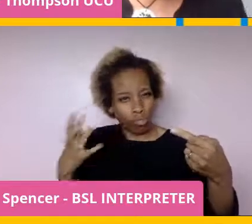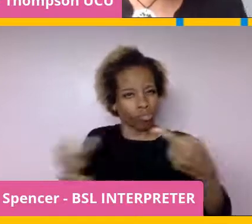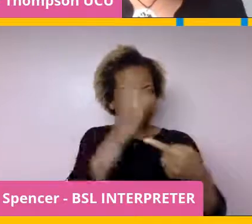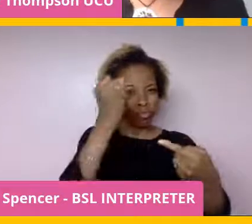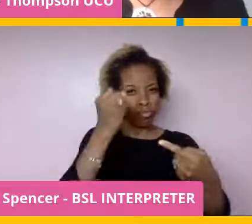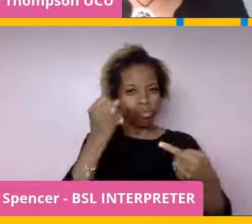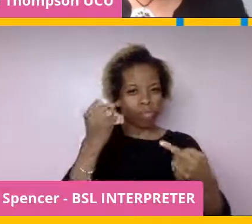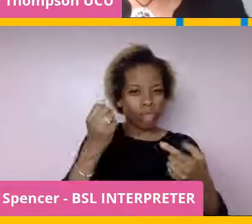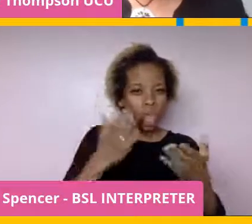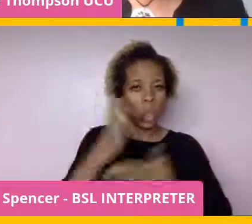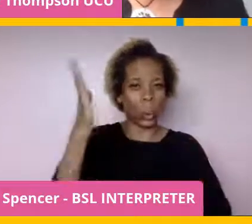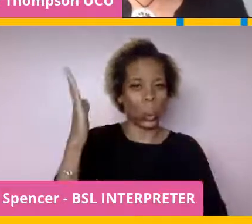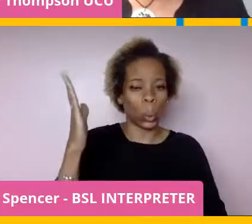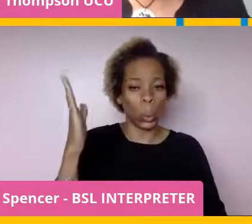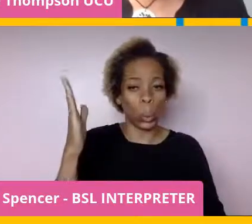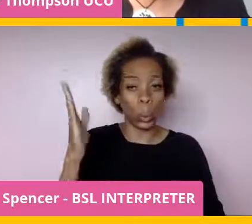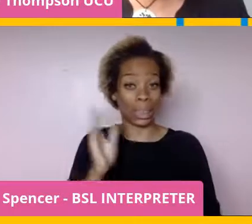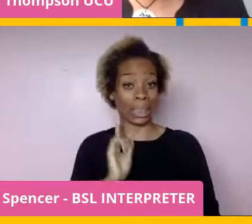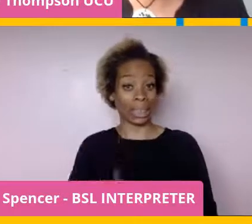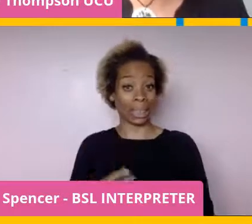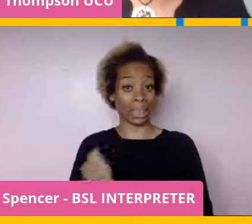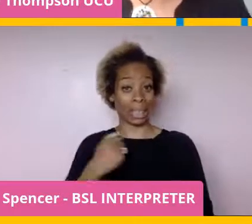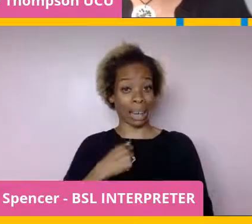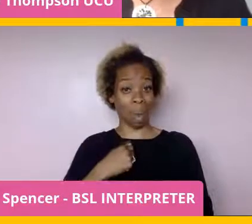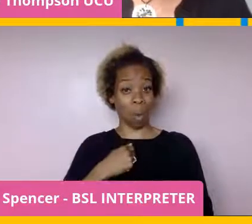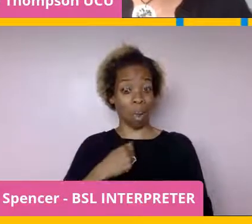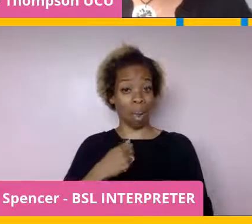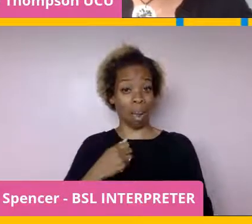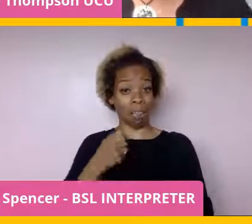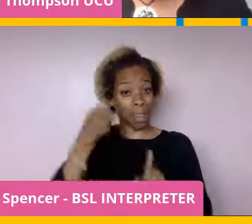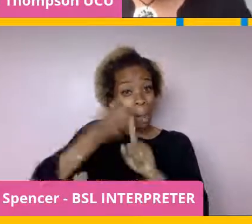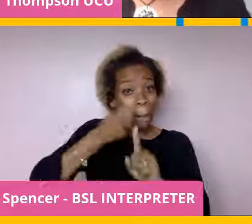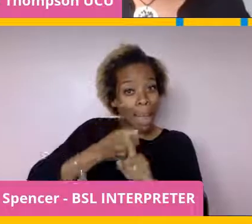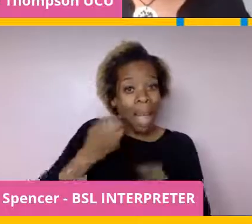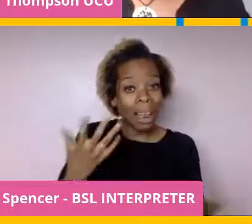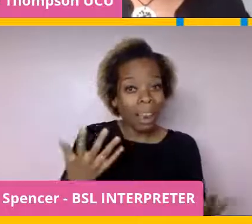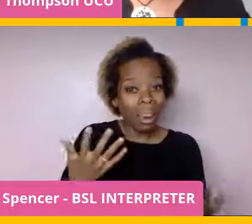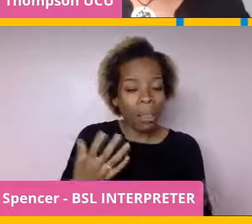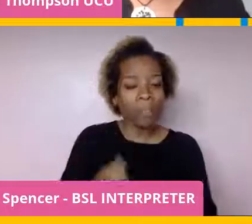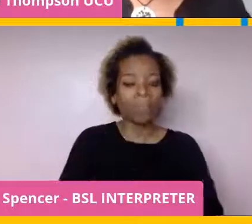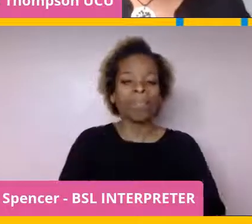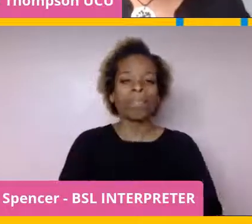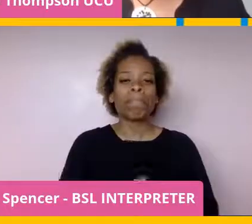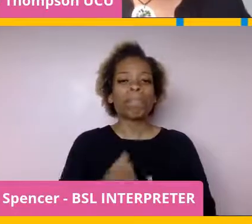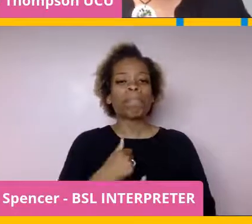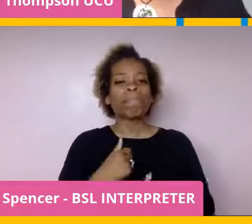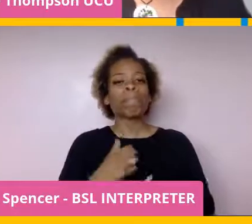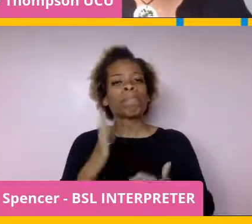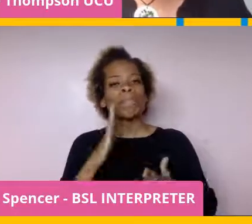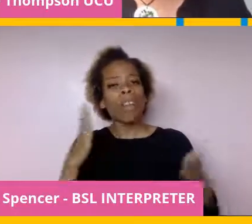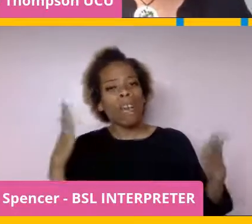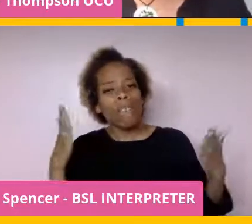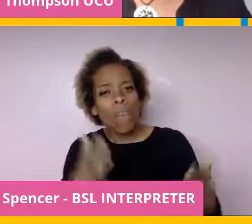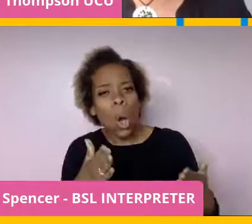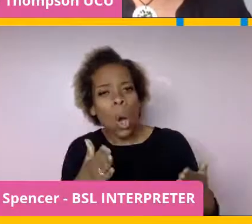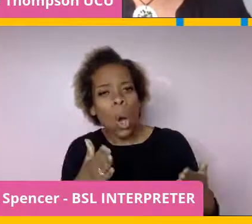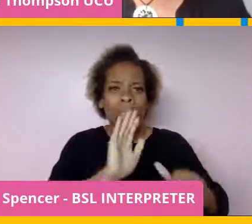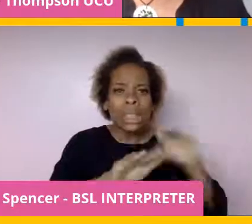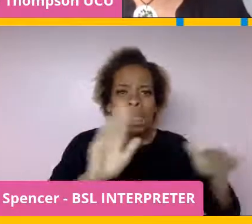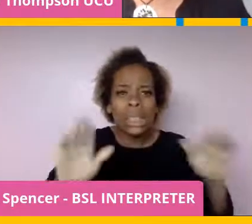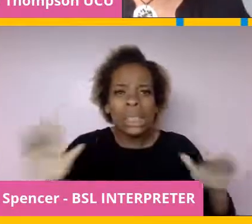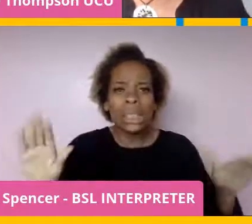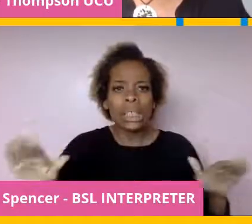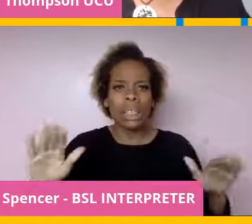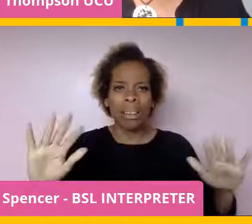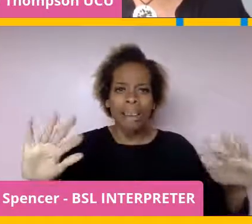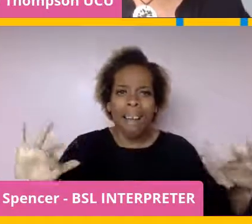this campaign. So it's very much a jobs first campaign. The outward focus in terms of lobbying and stuff is to actually build that